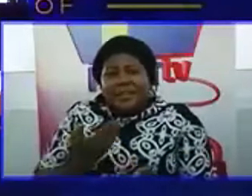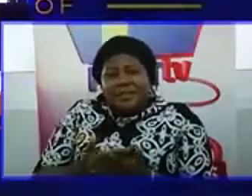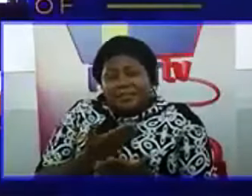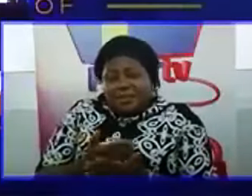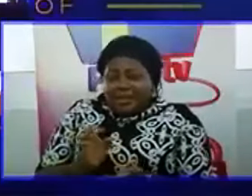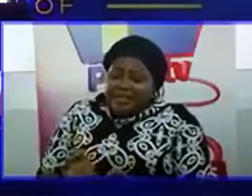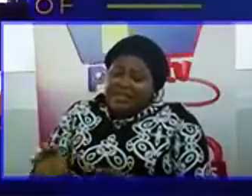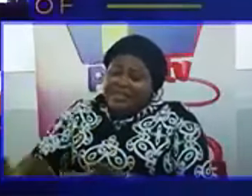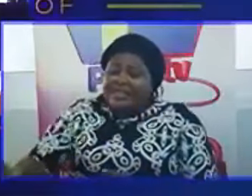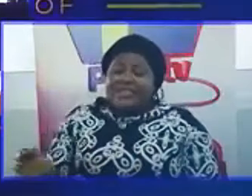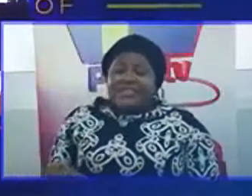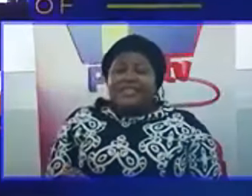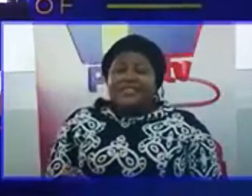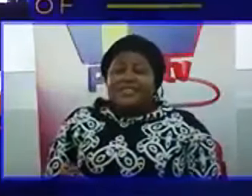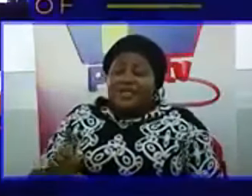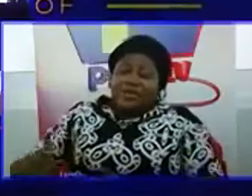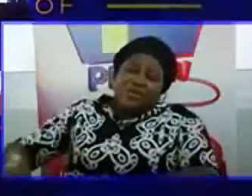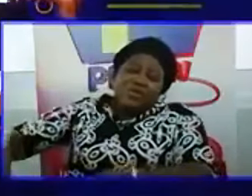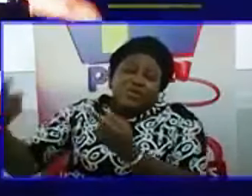back.